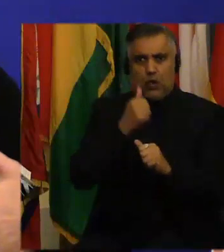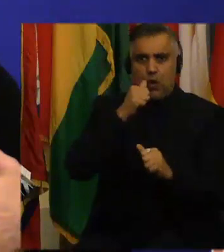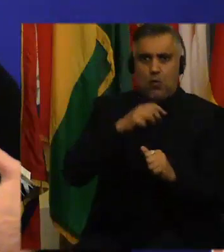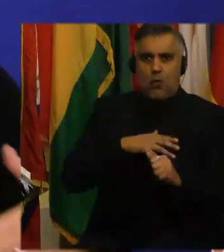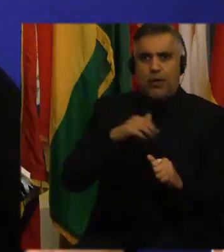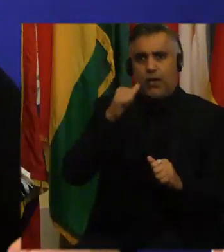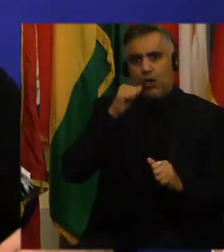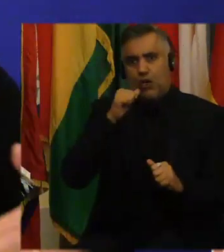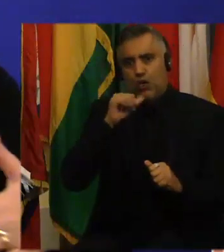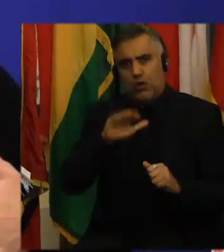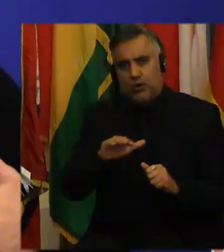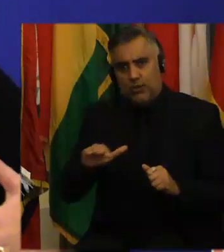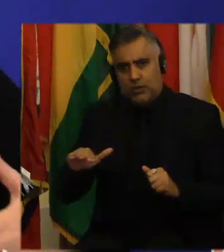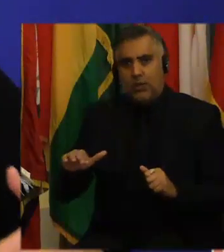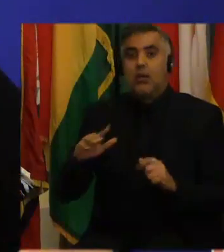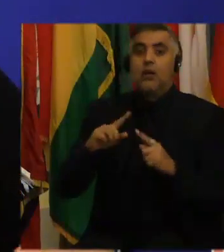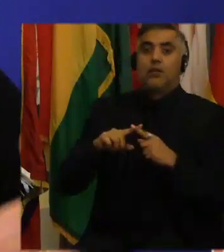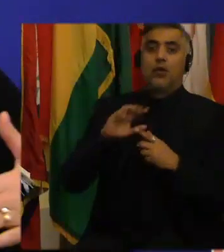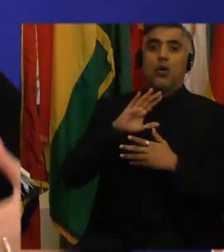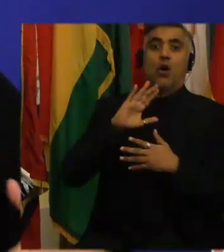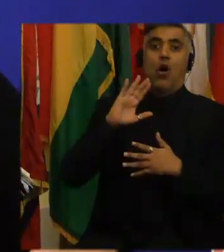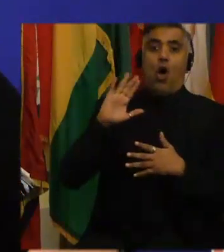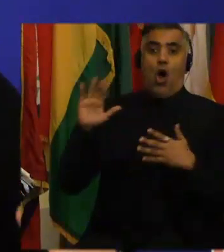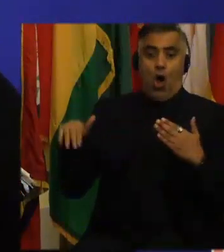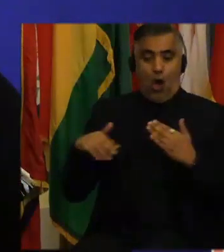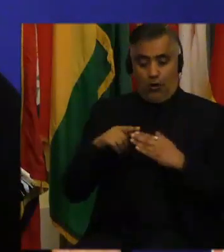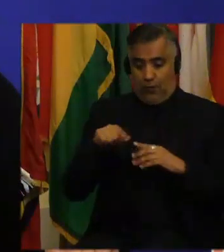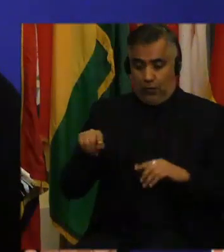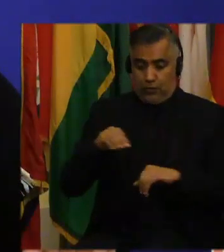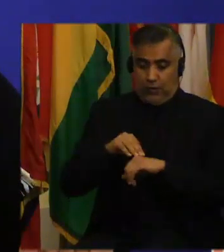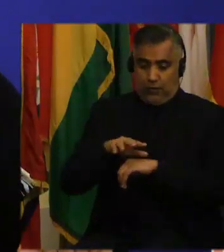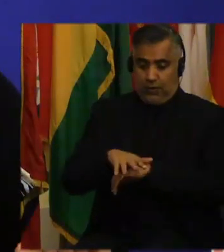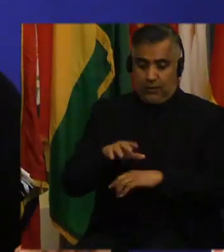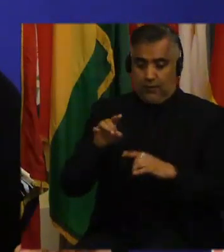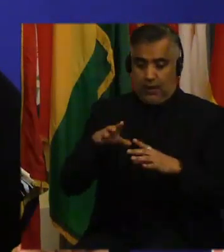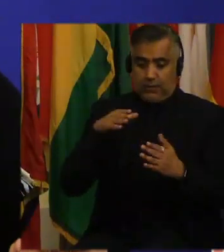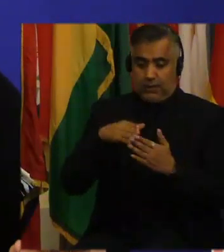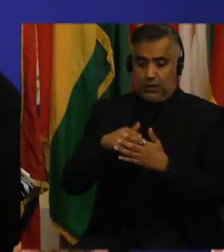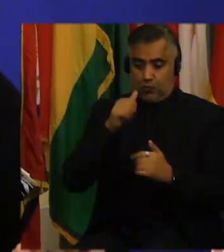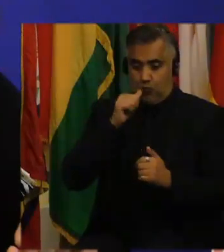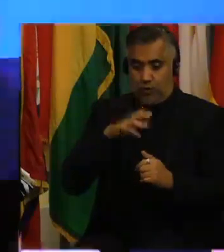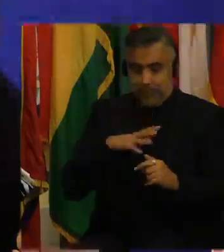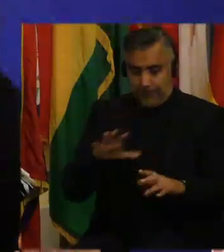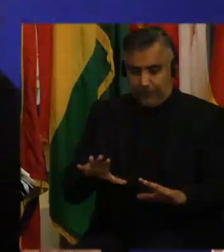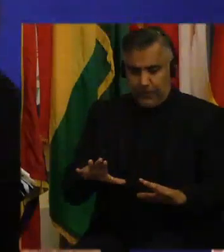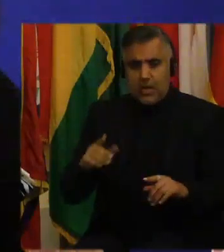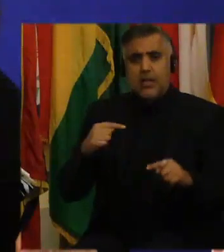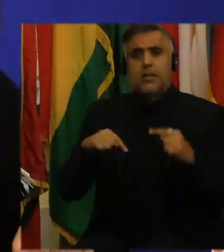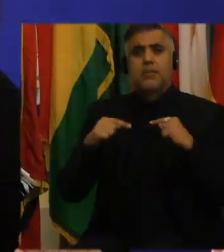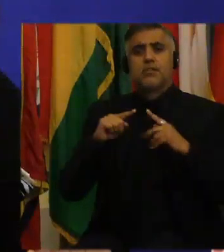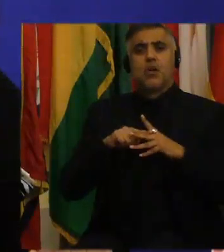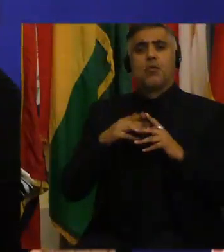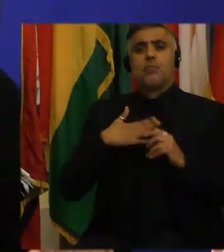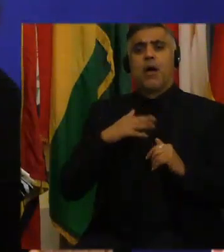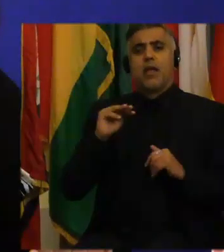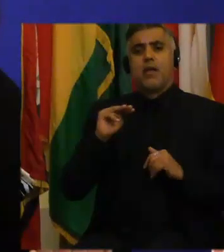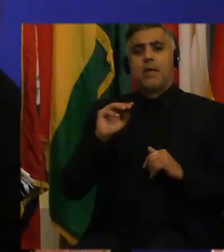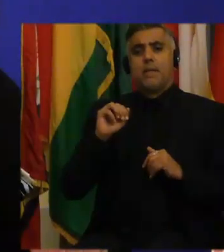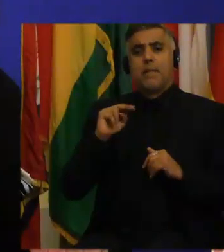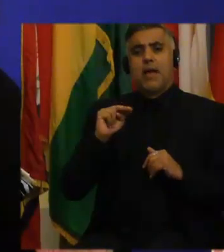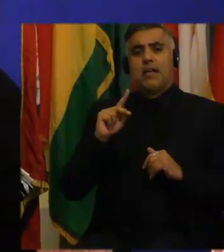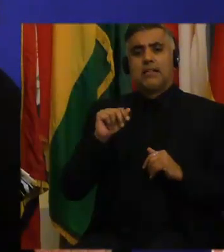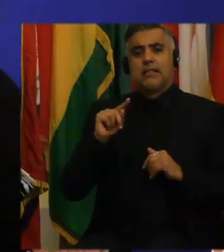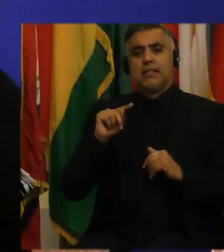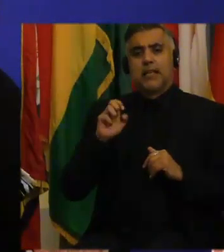child, for all those that are affected by violence against women. Let me start at my mandate of a Special Rapporteur